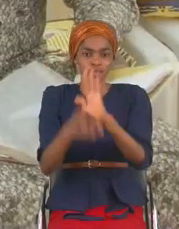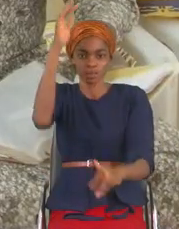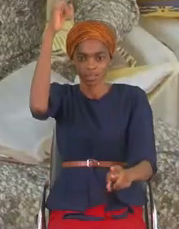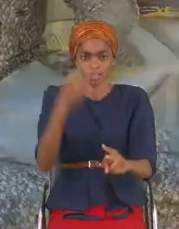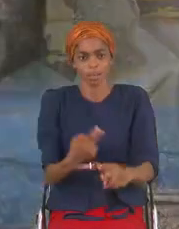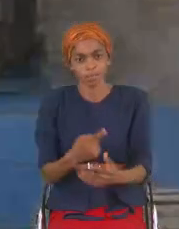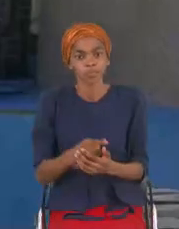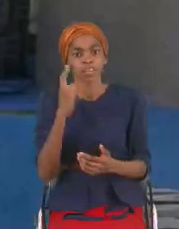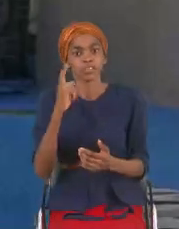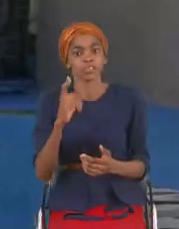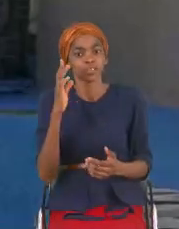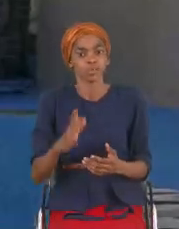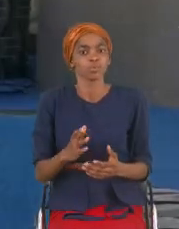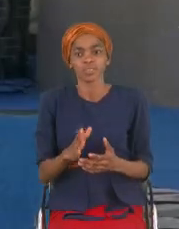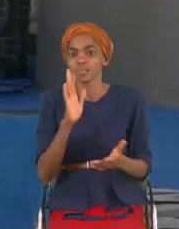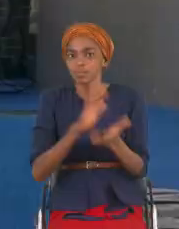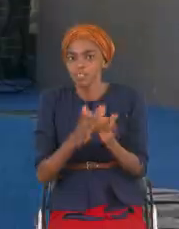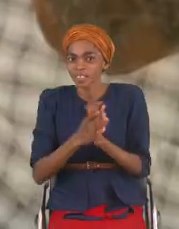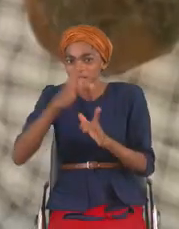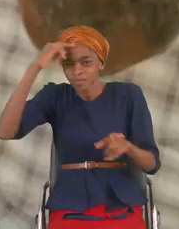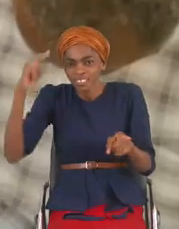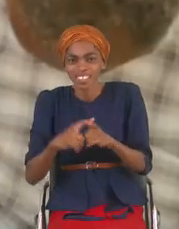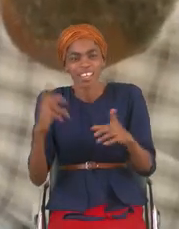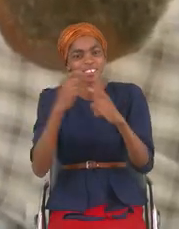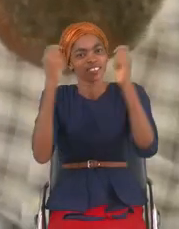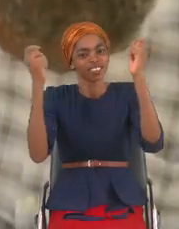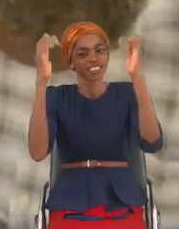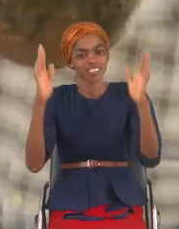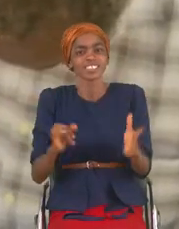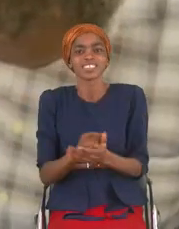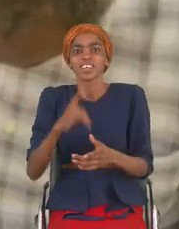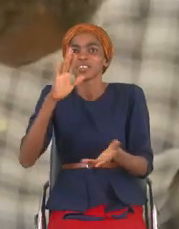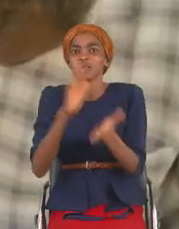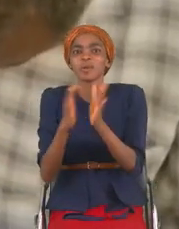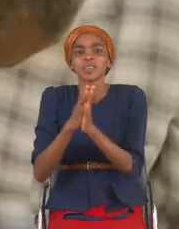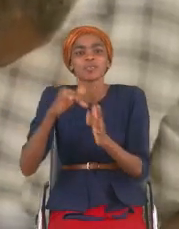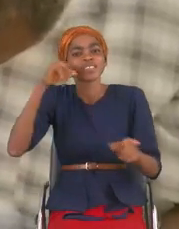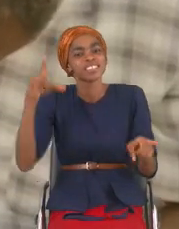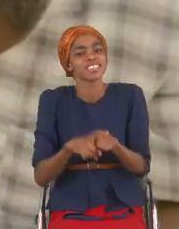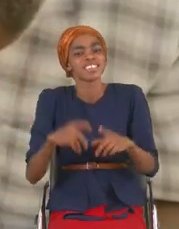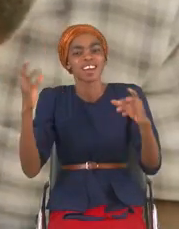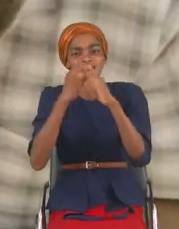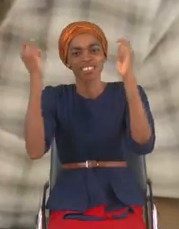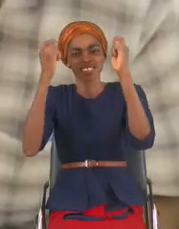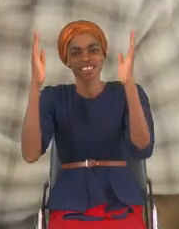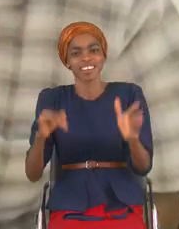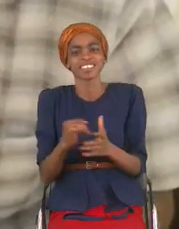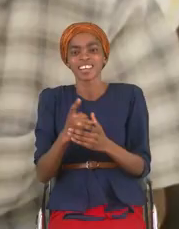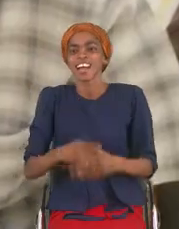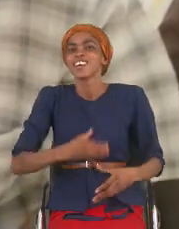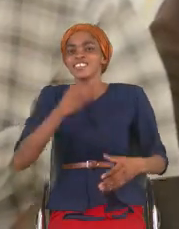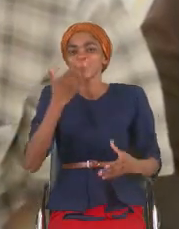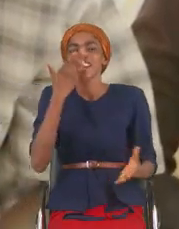Amen. You'll be Brother Victor. Amen. You'll be Sister Victoria. Amen. Give a good